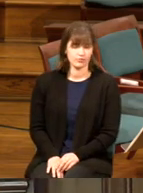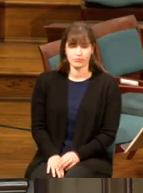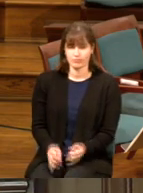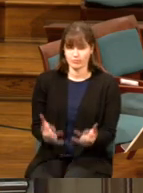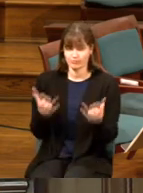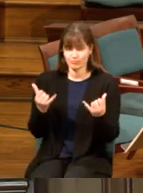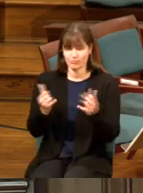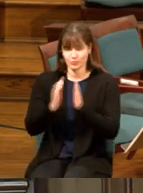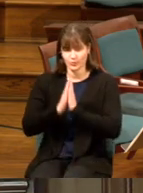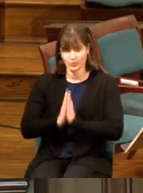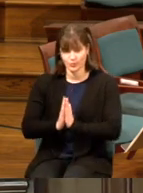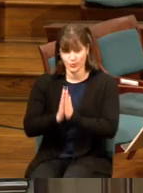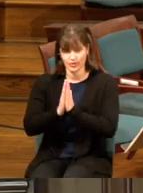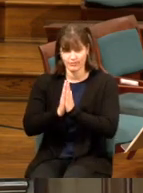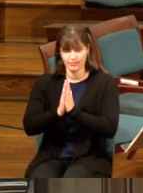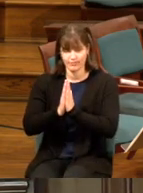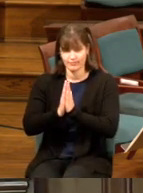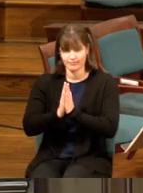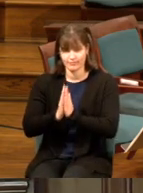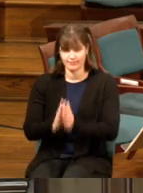Let us pray.